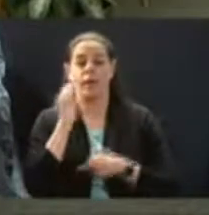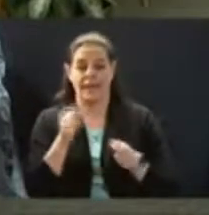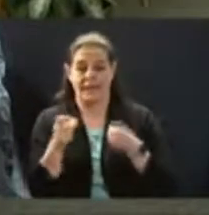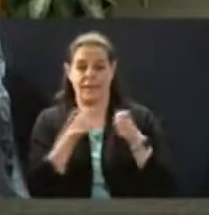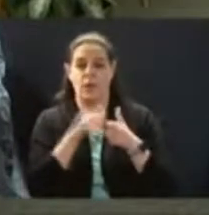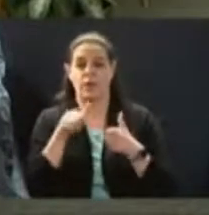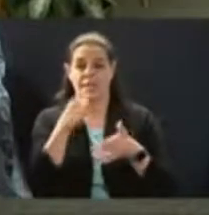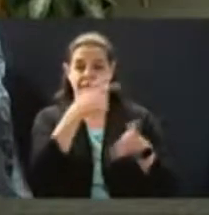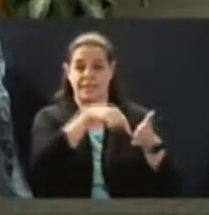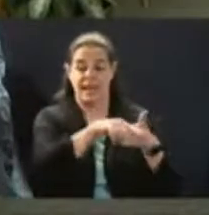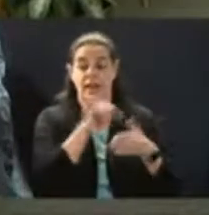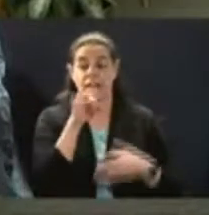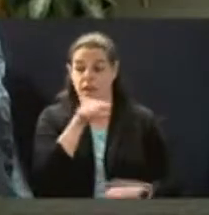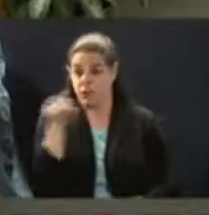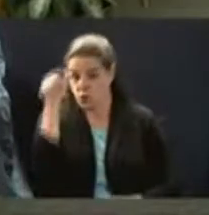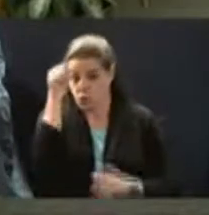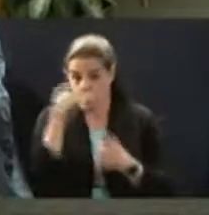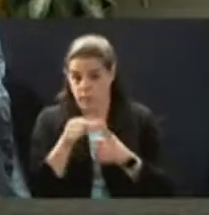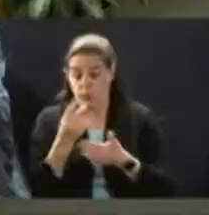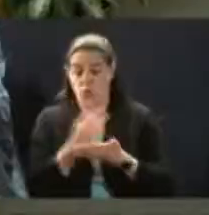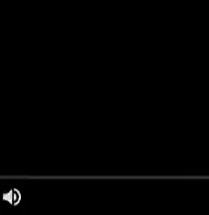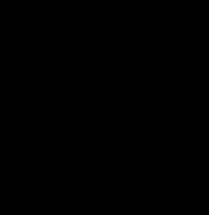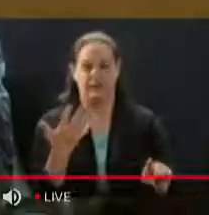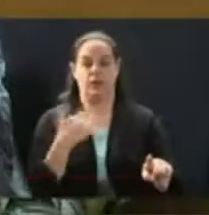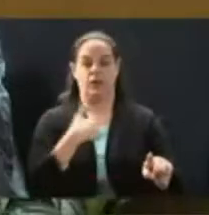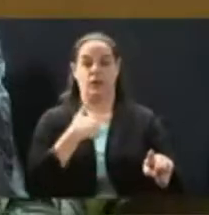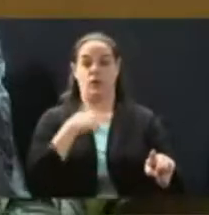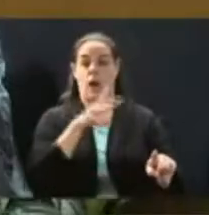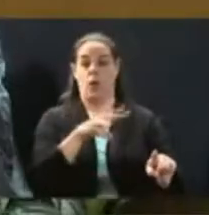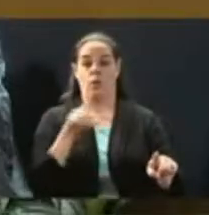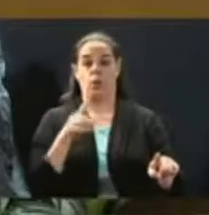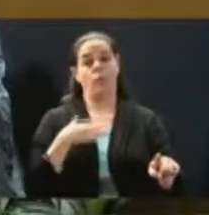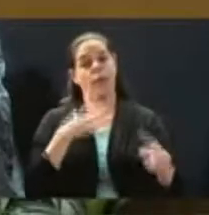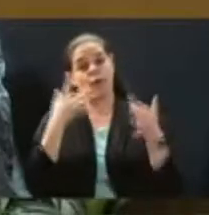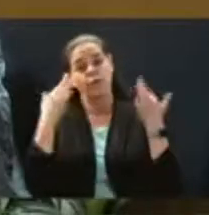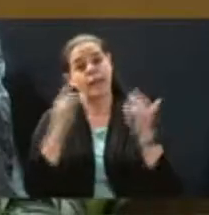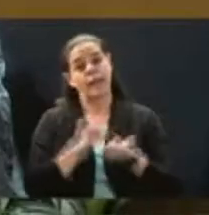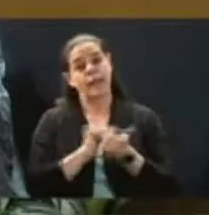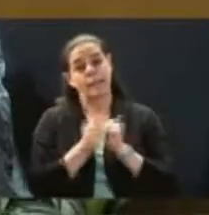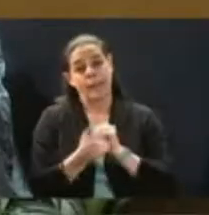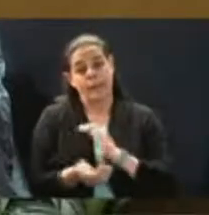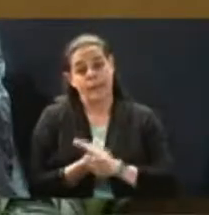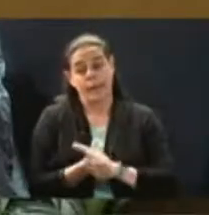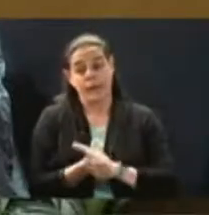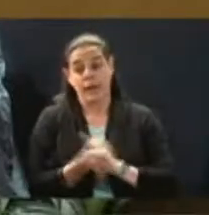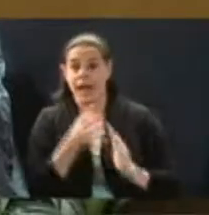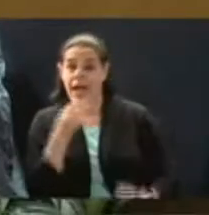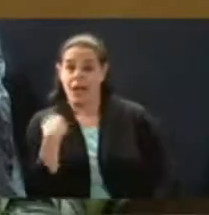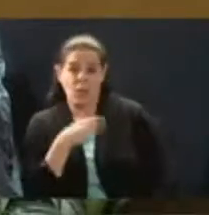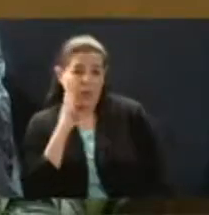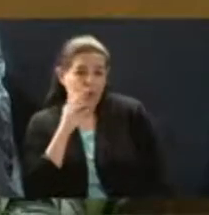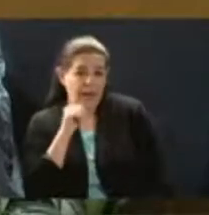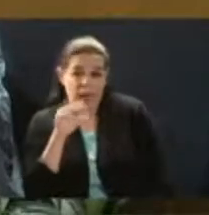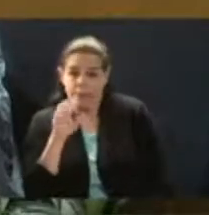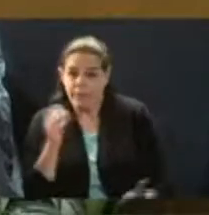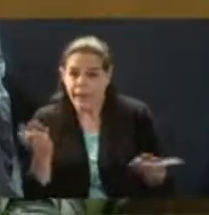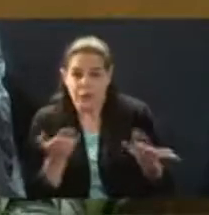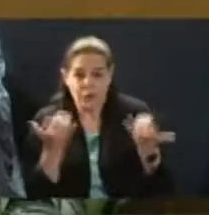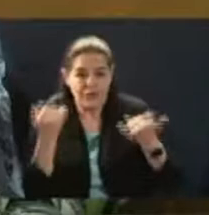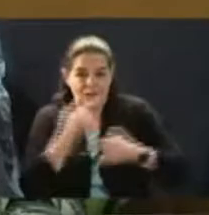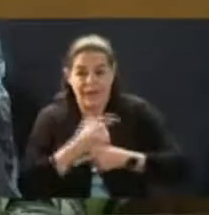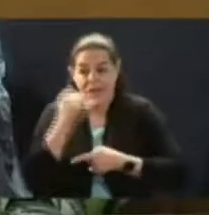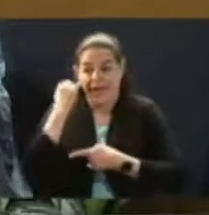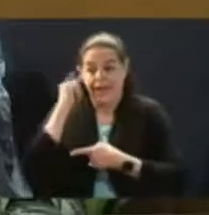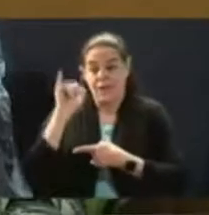board recalls, 2 weeks ago, I made a friendly amendment, and we wouldn't be here today if